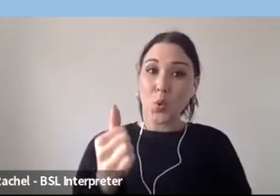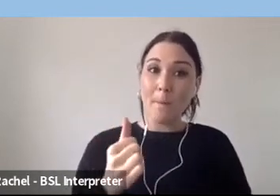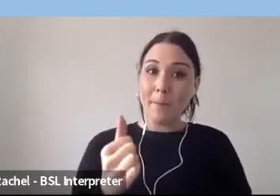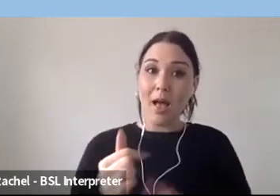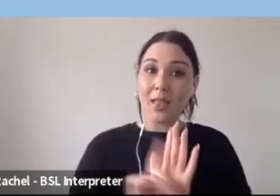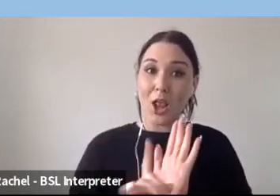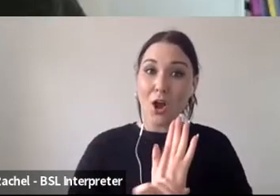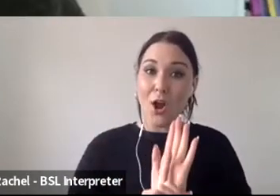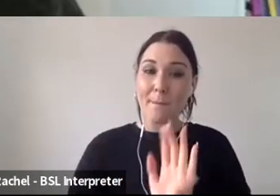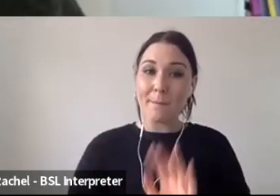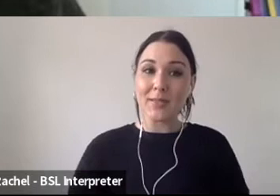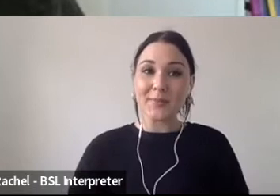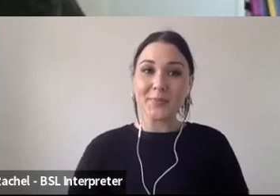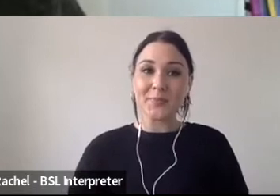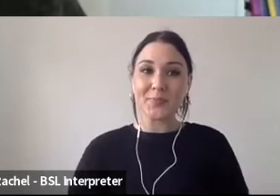alarms. Yeah,